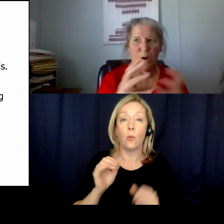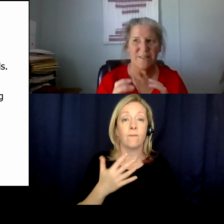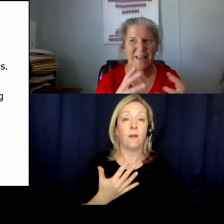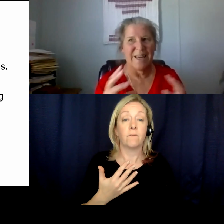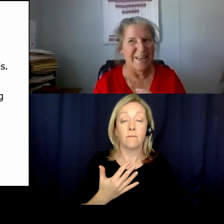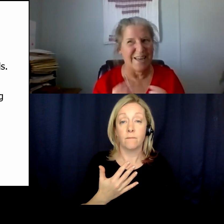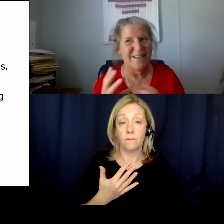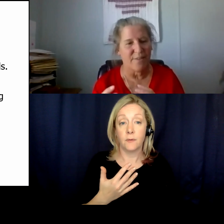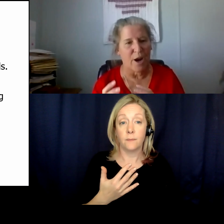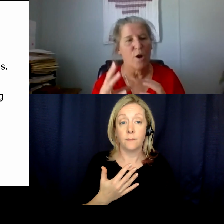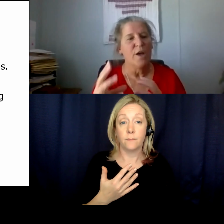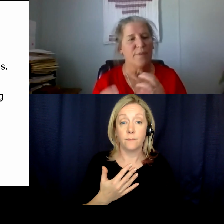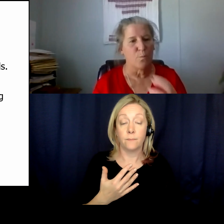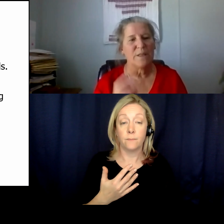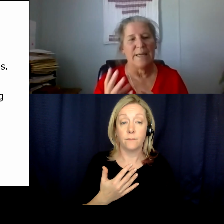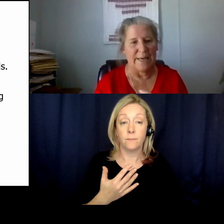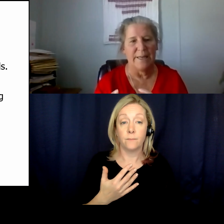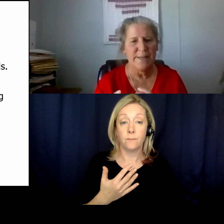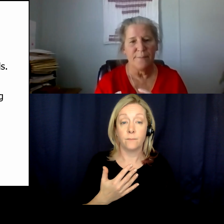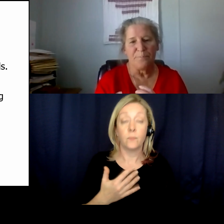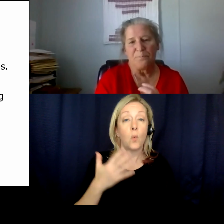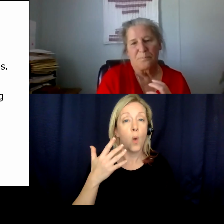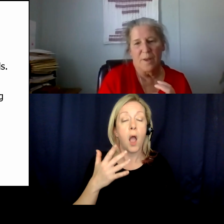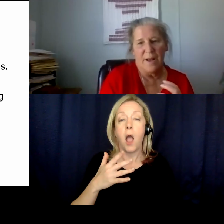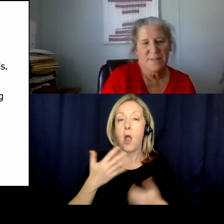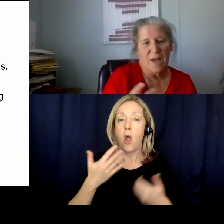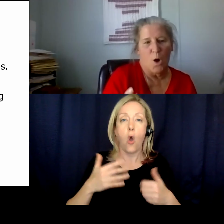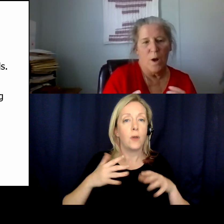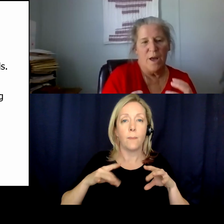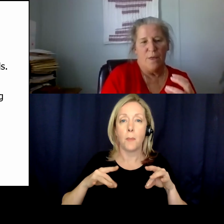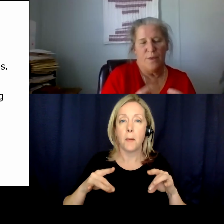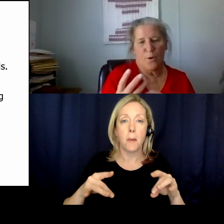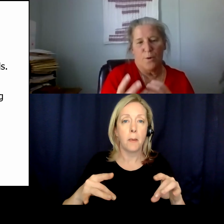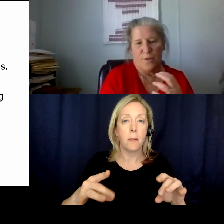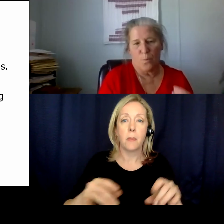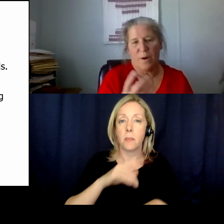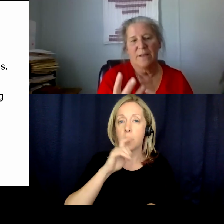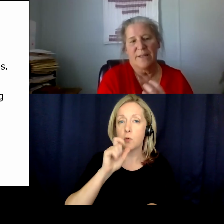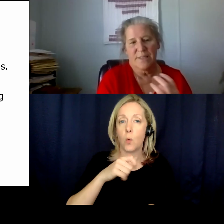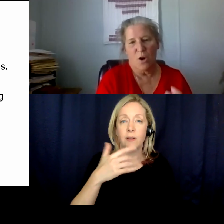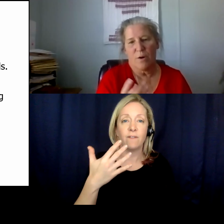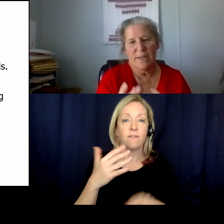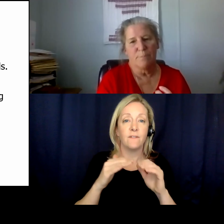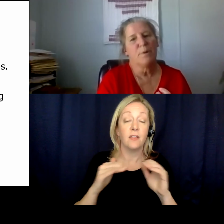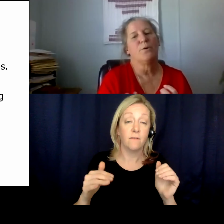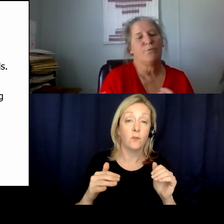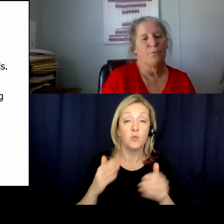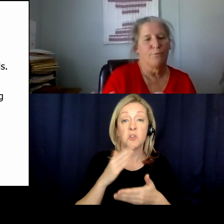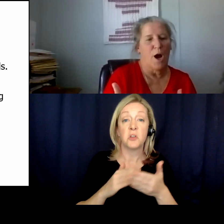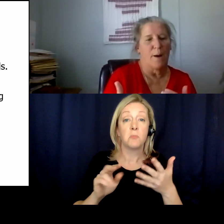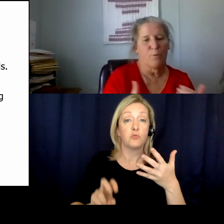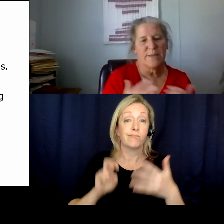because once they get into there, they really get it. And so they're really starting to